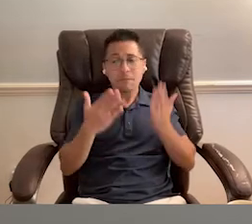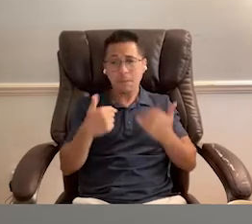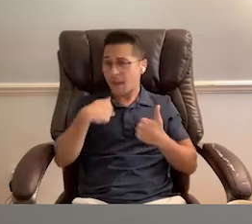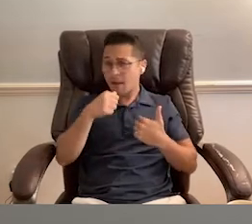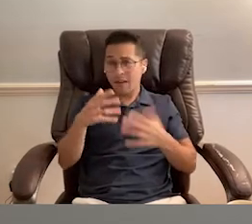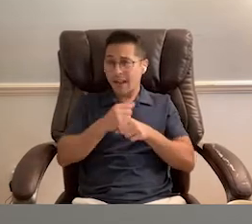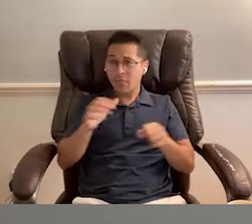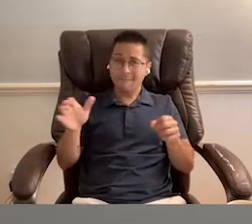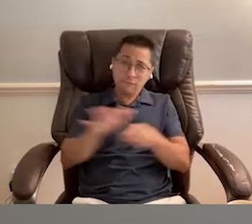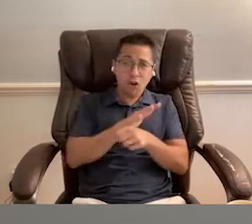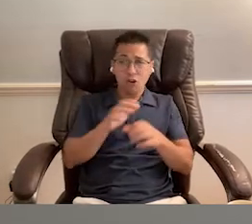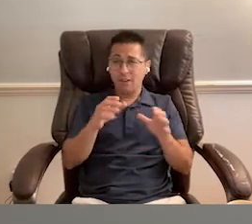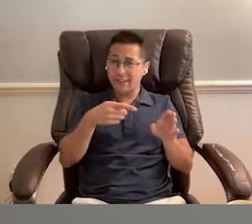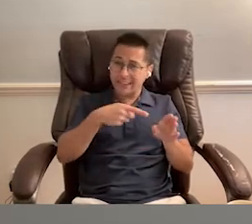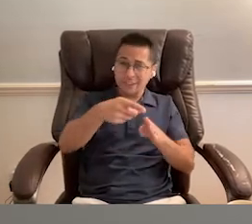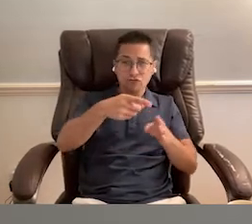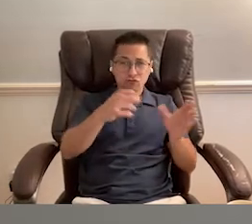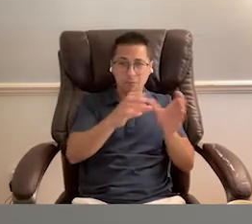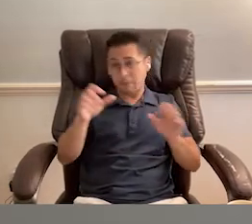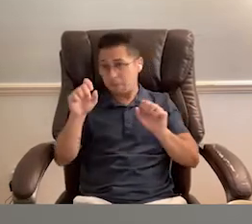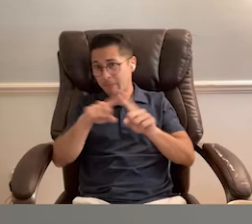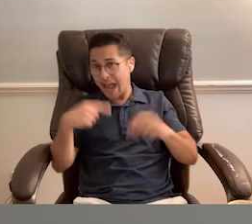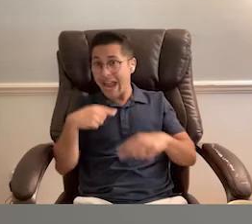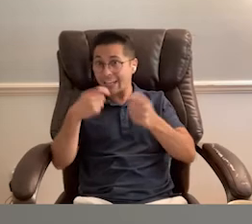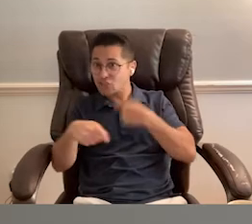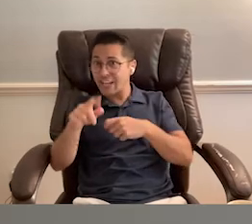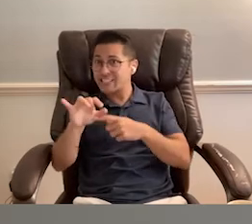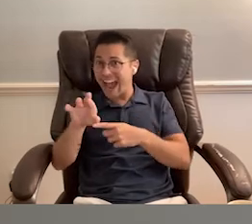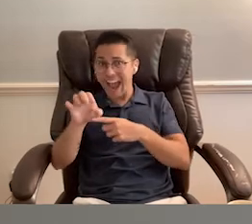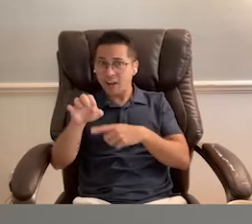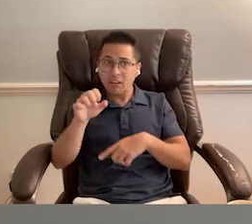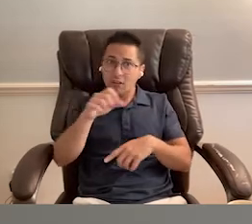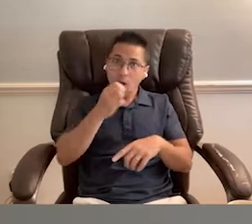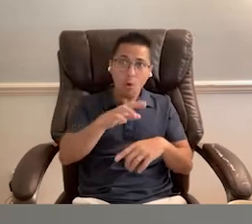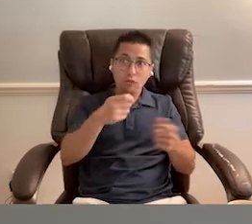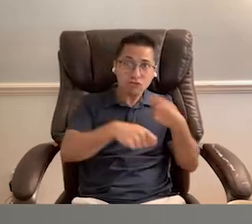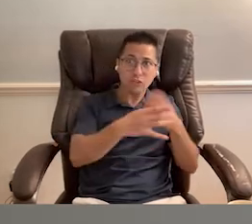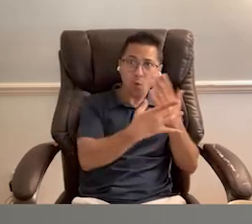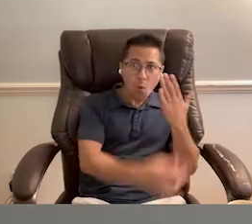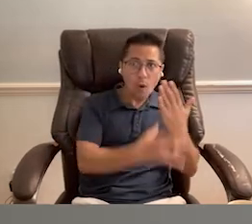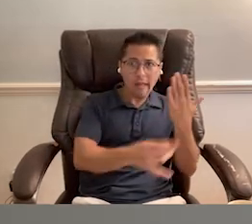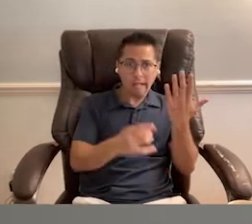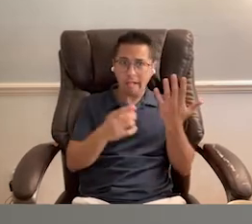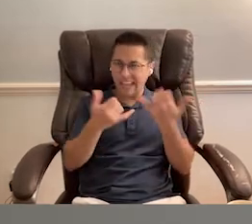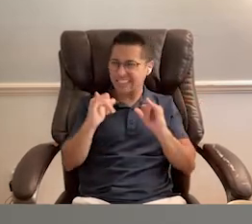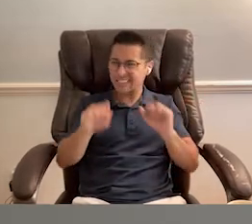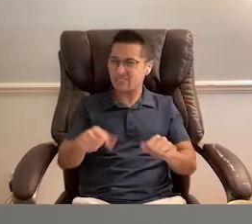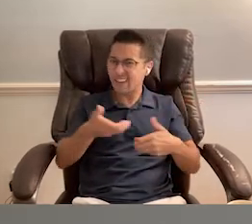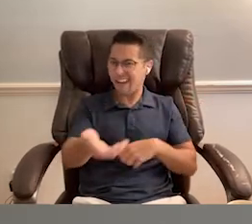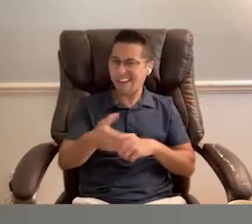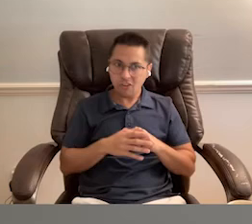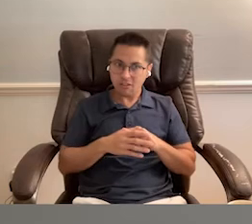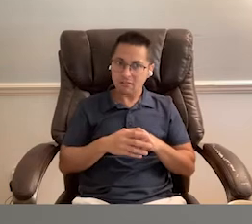full auto mechanic industry certification, but I can change tires like no other person, or I can change oil like no other person, and I can still get